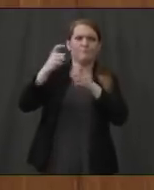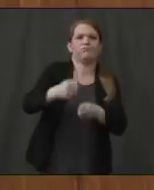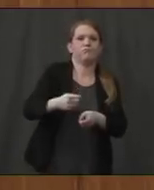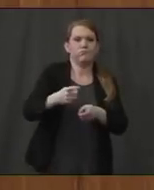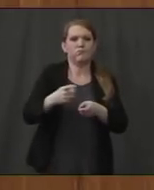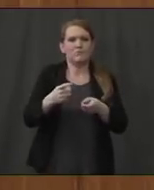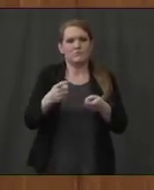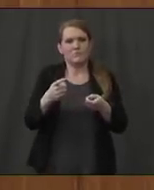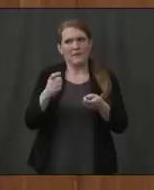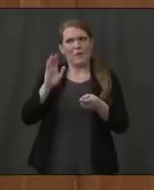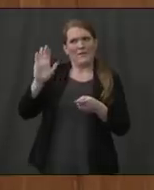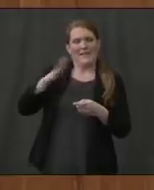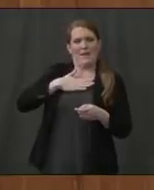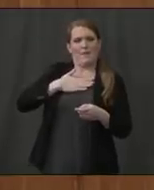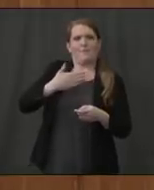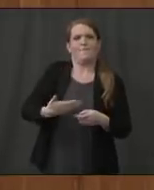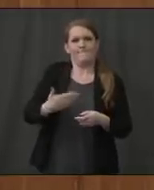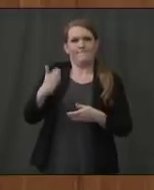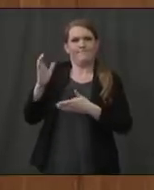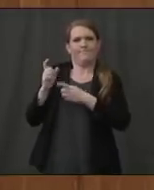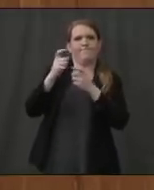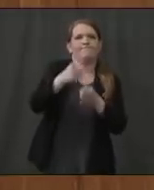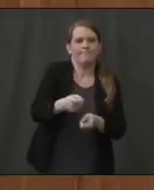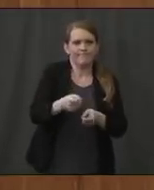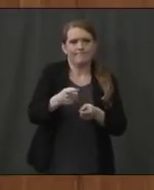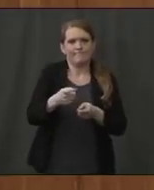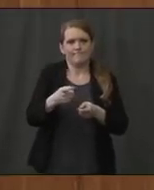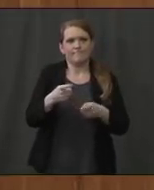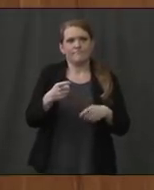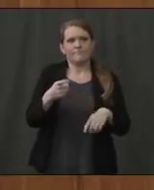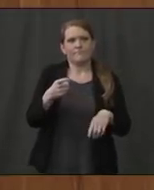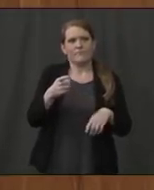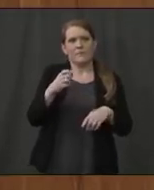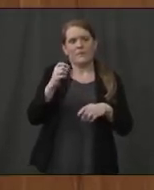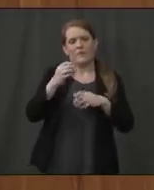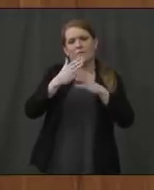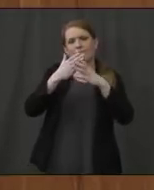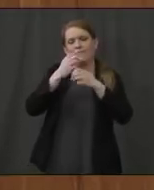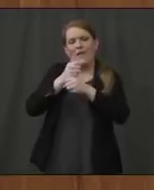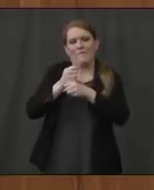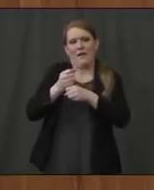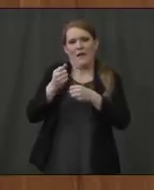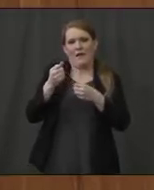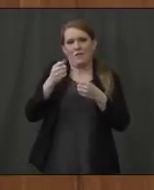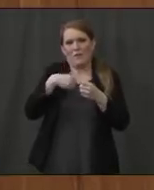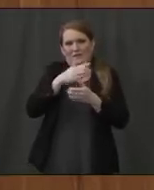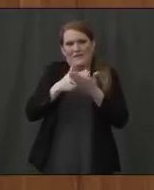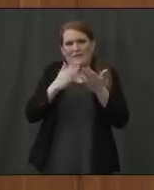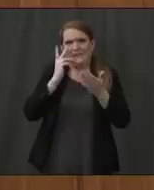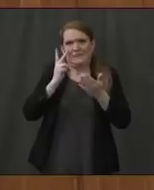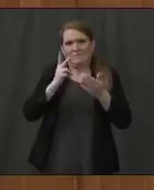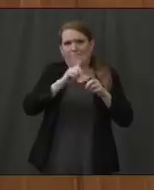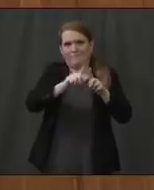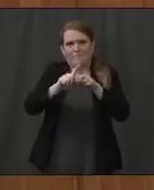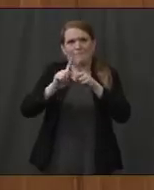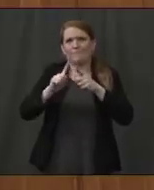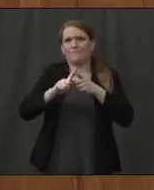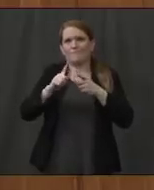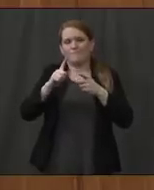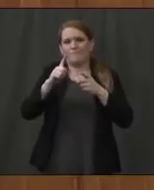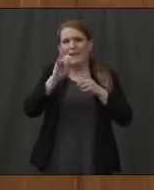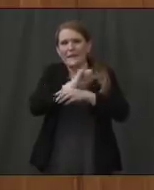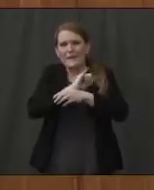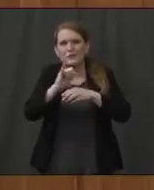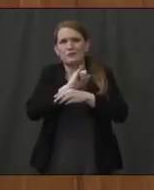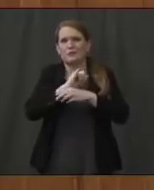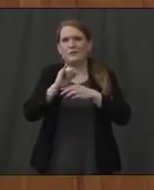retooling their factories to create face shields. We've seen OK Industries in New Britain also create they're in